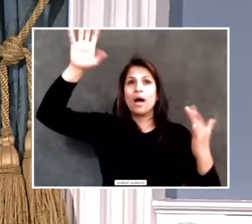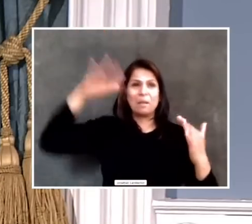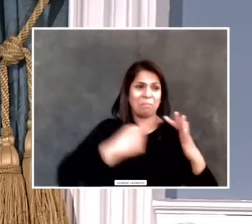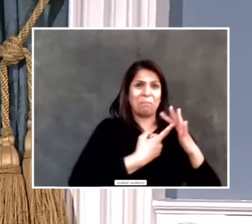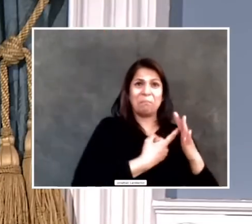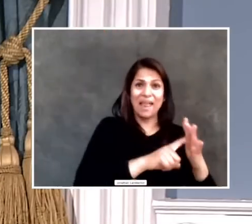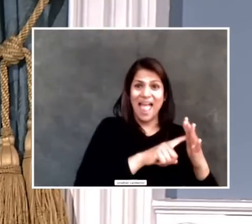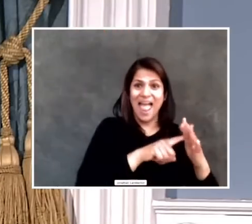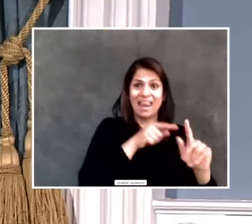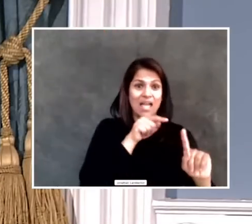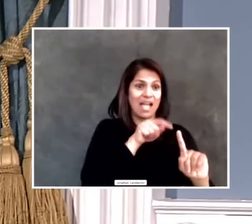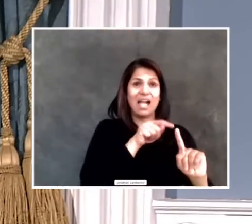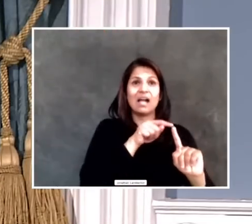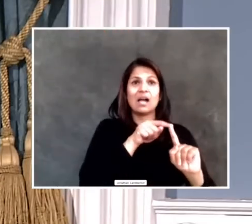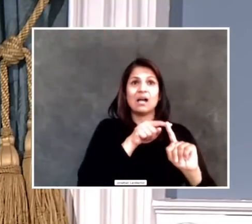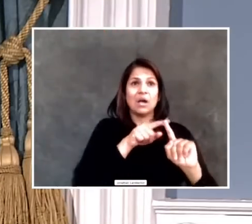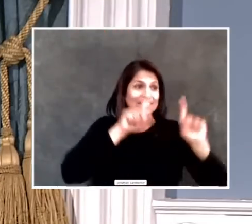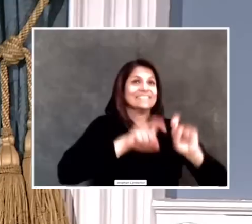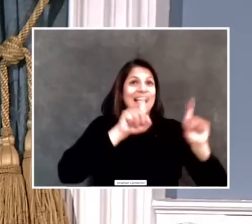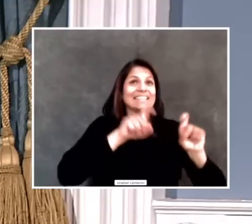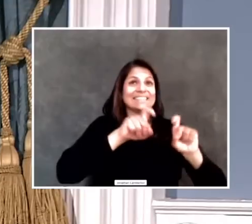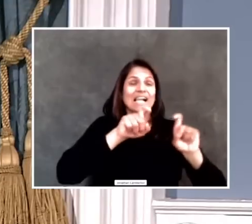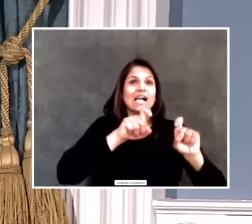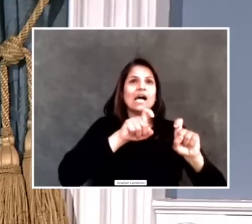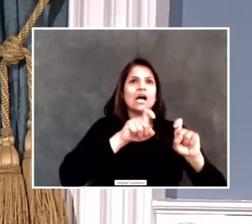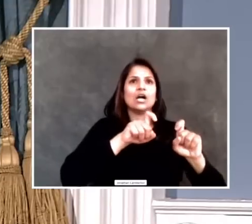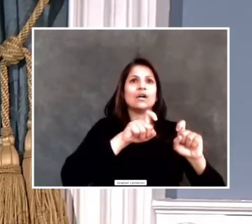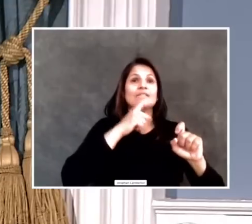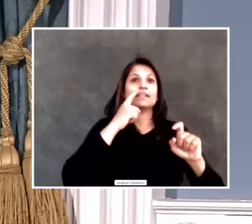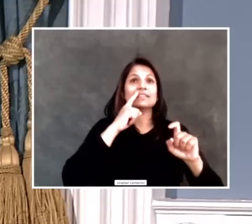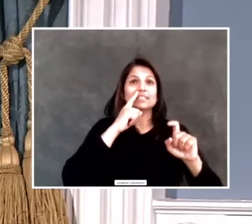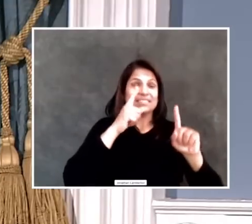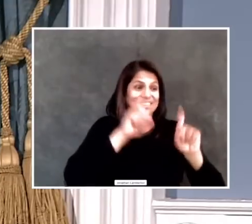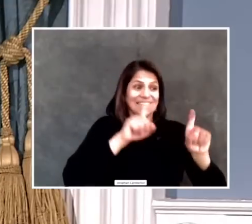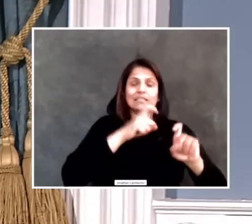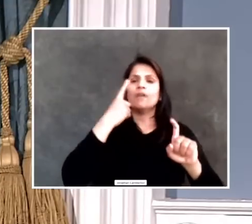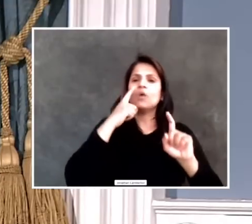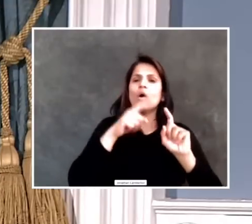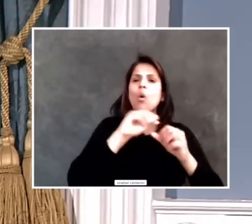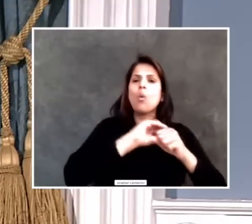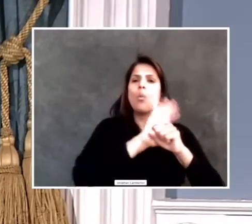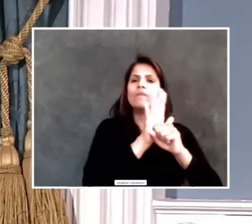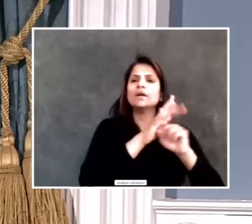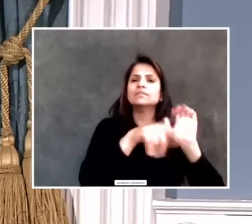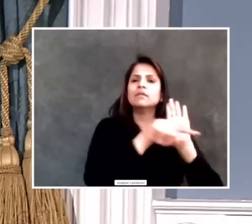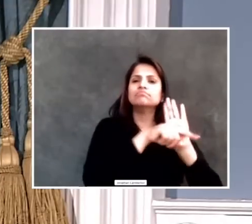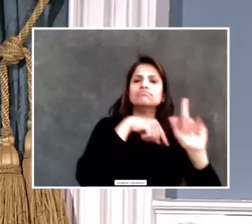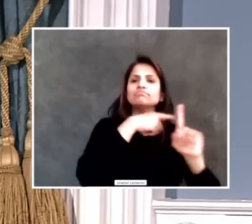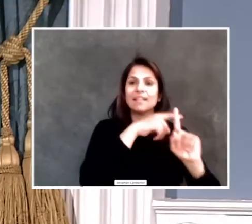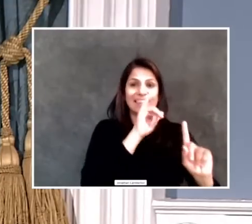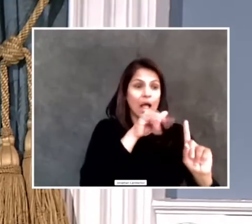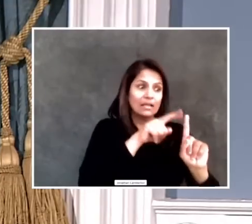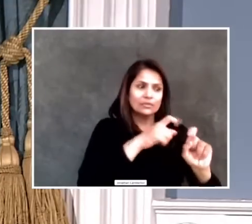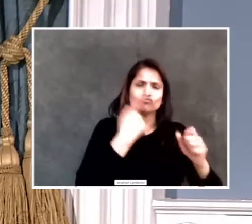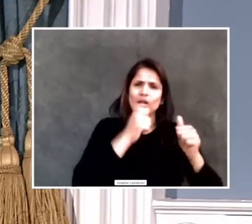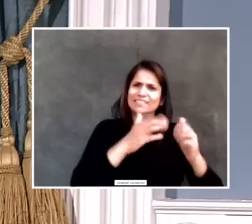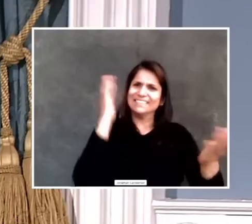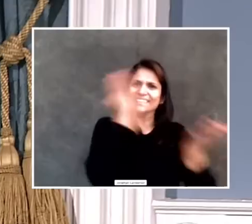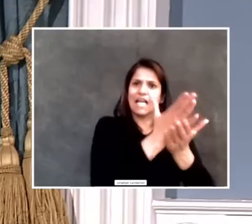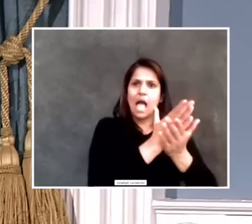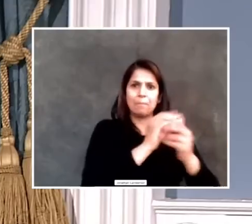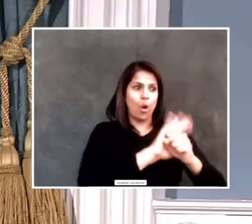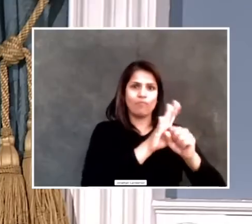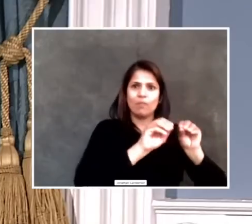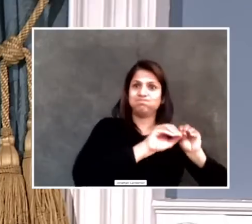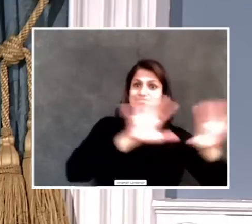are affected. And our efforts at that were severely hampered by what happened at the federal government and not